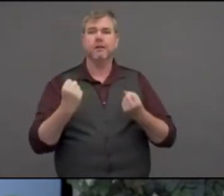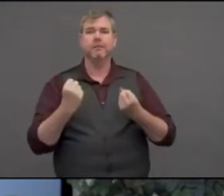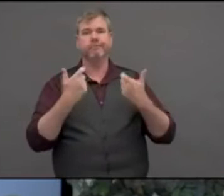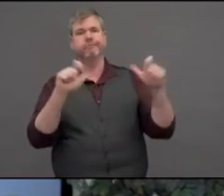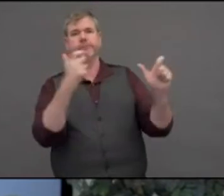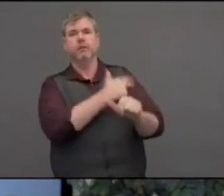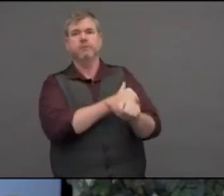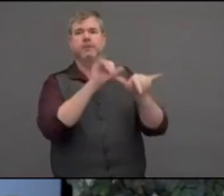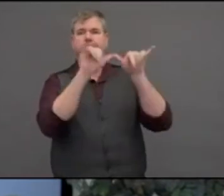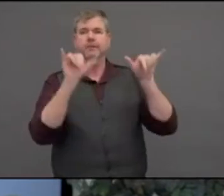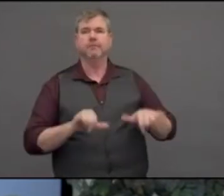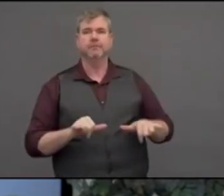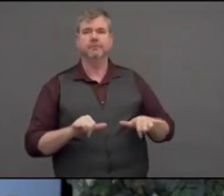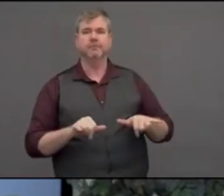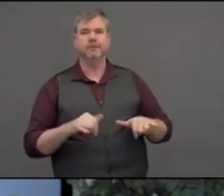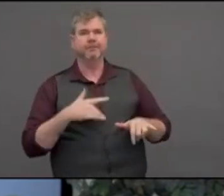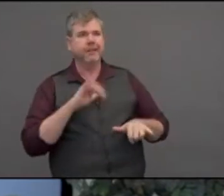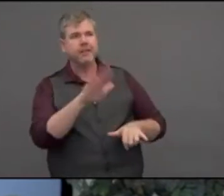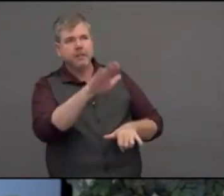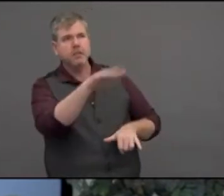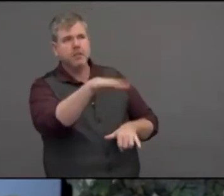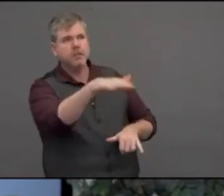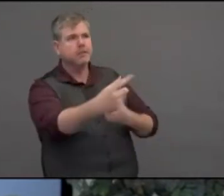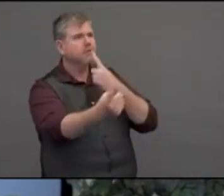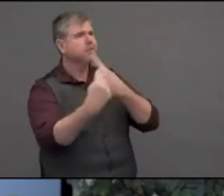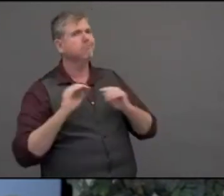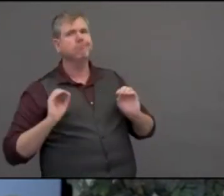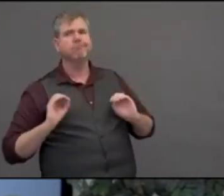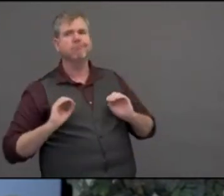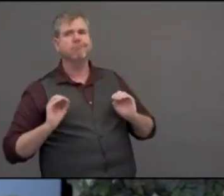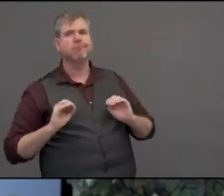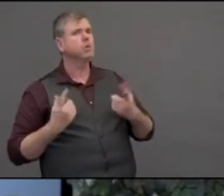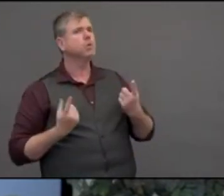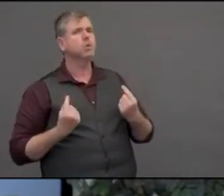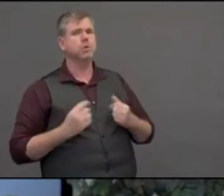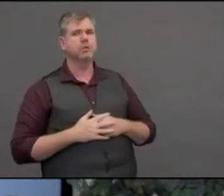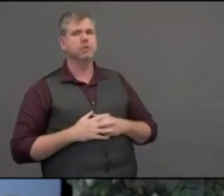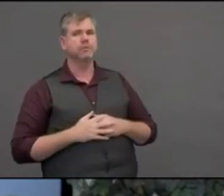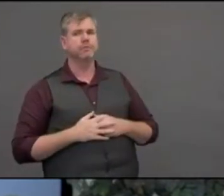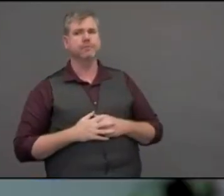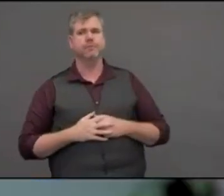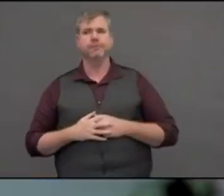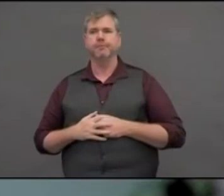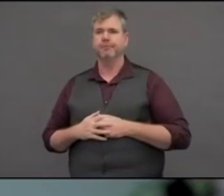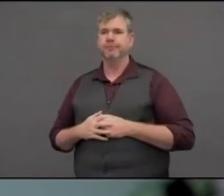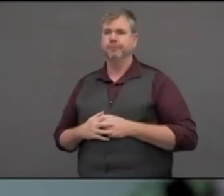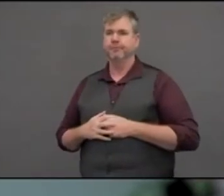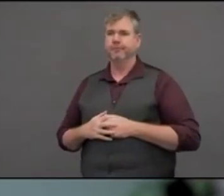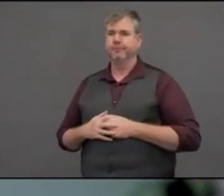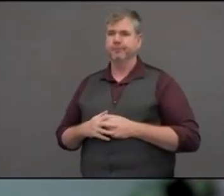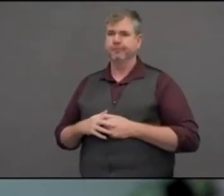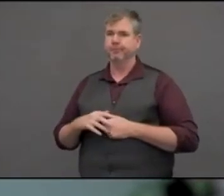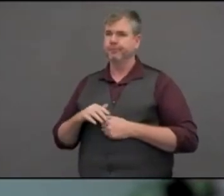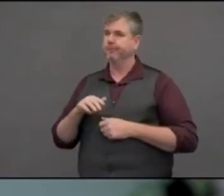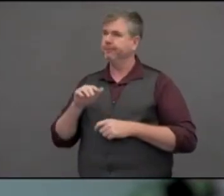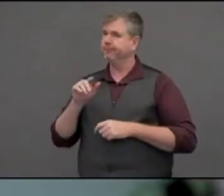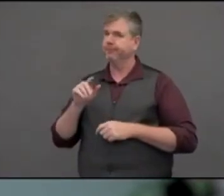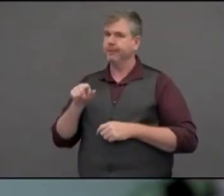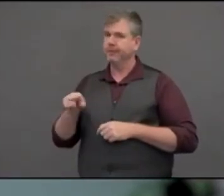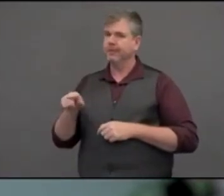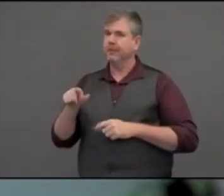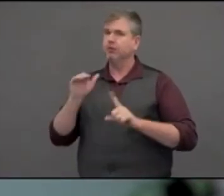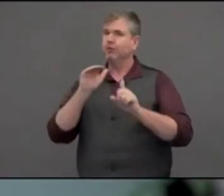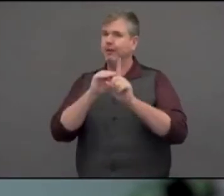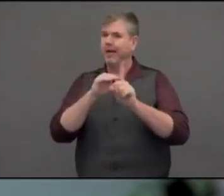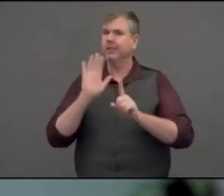a problem getting tested, first you should remind your provider of these rights through the